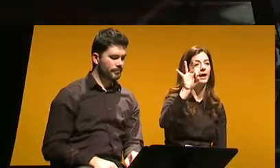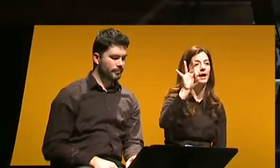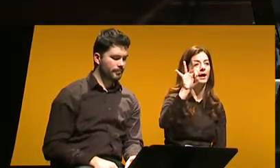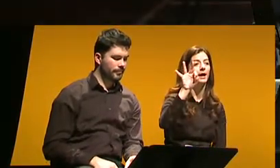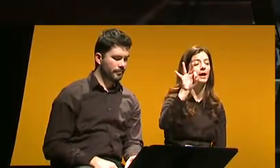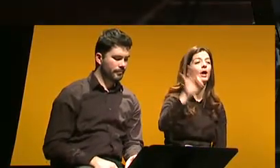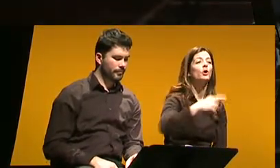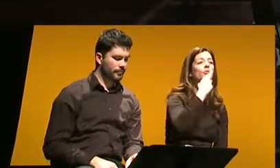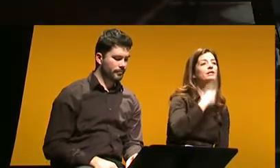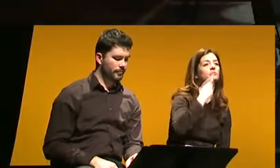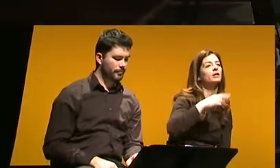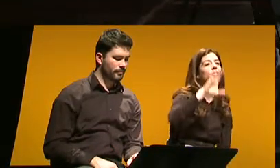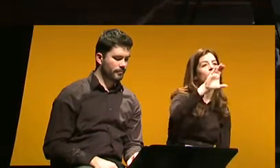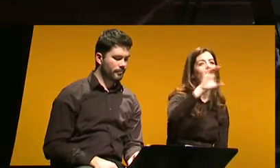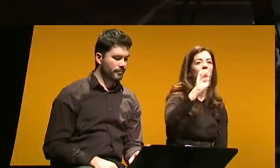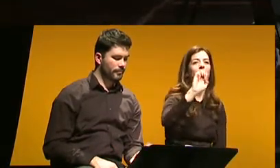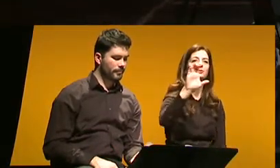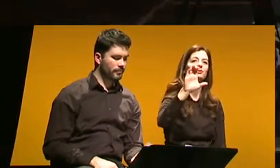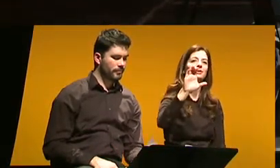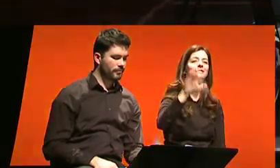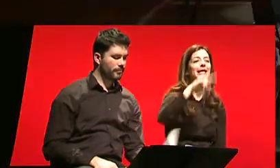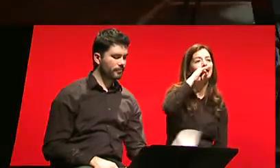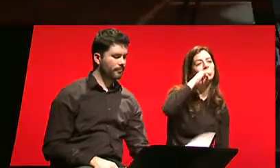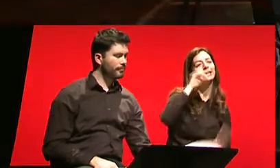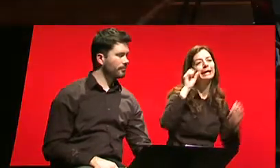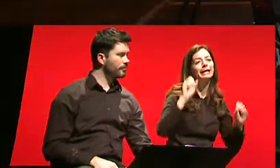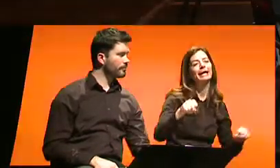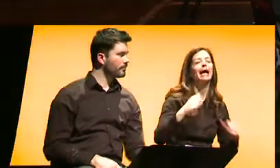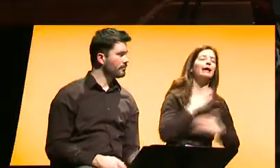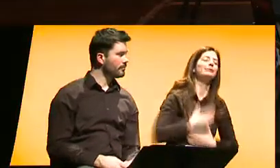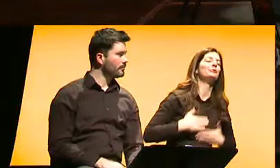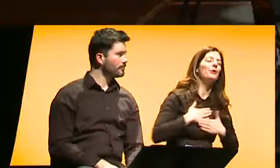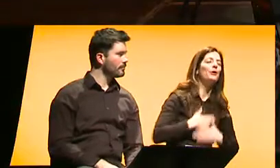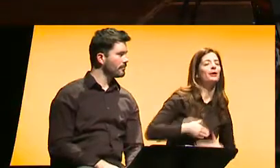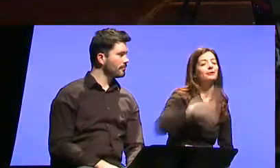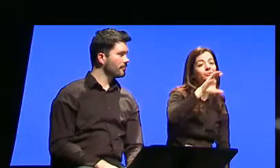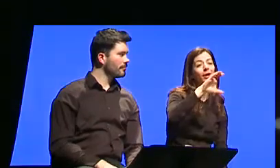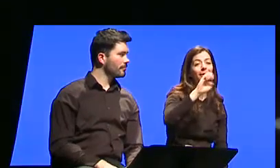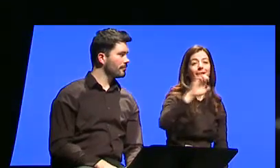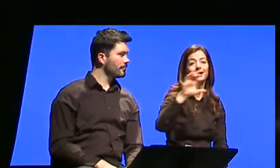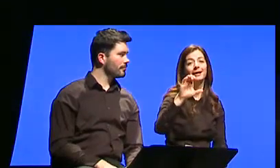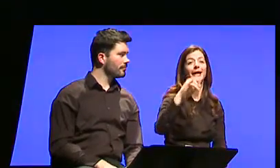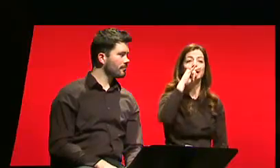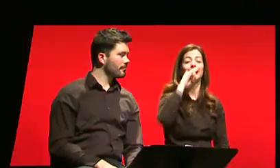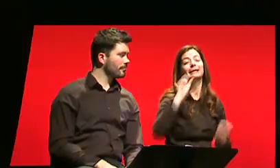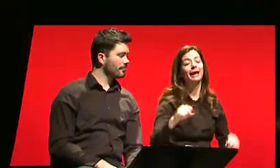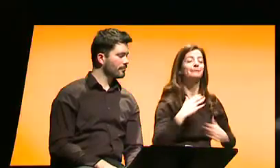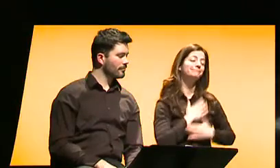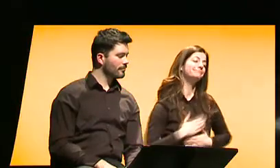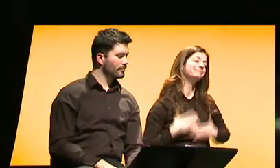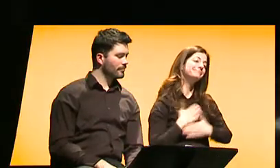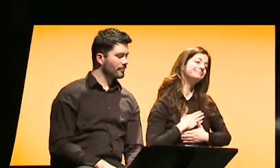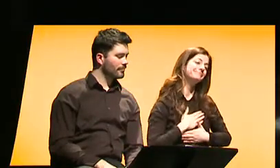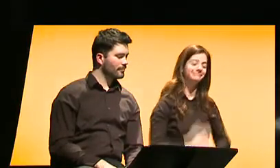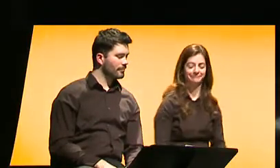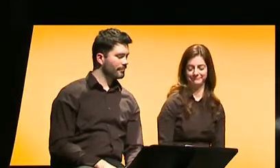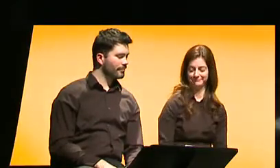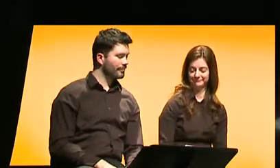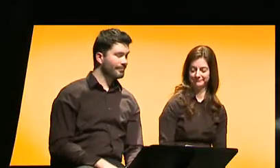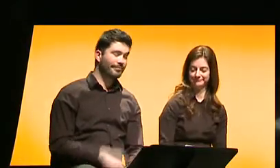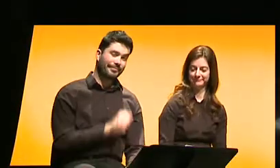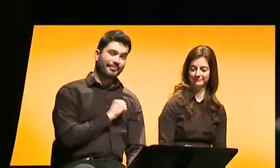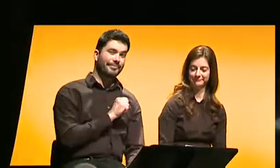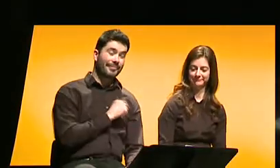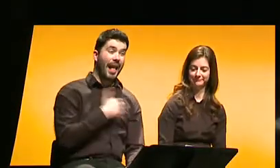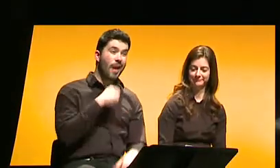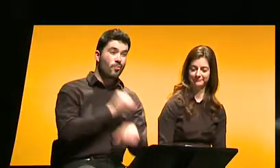2009. Chuck E. Cheese is where a kid can be a kid. Chuck E. Cheese is where a kid can be a kid.